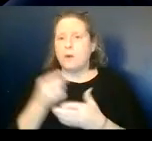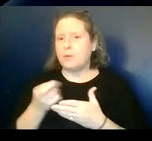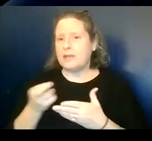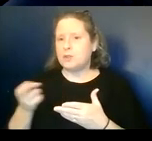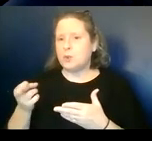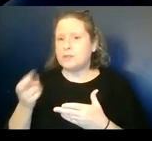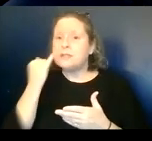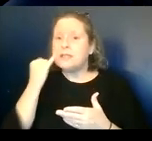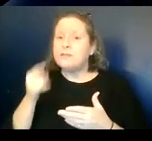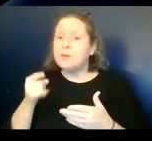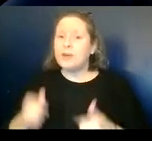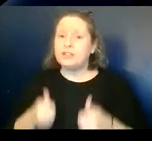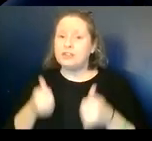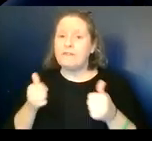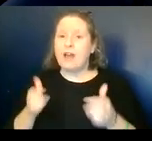you're a survivor.